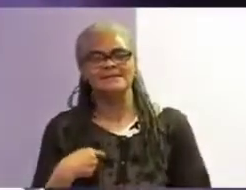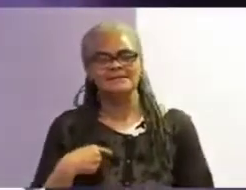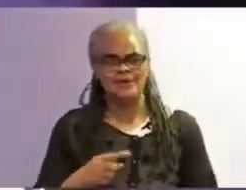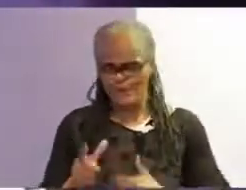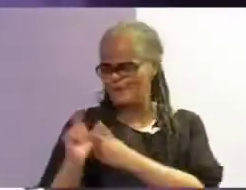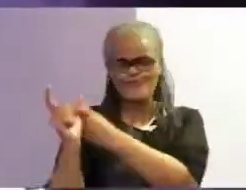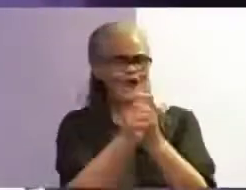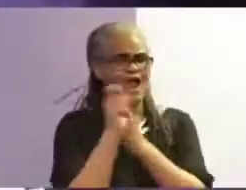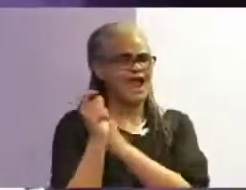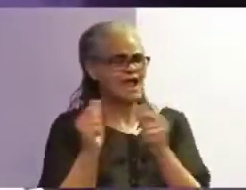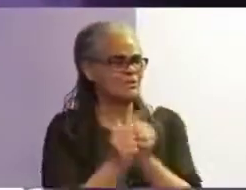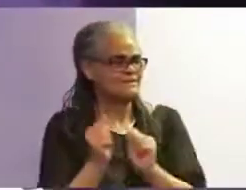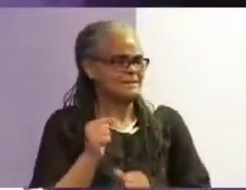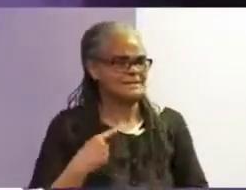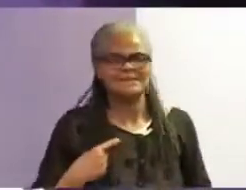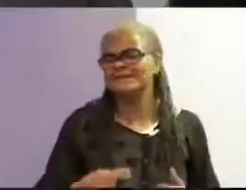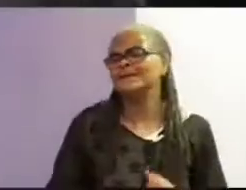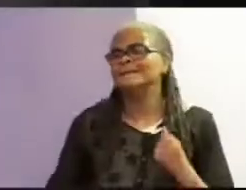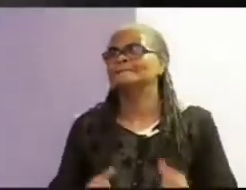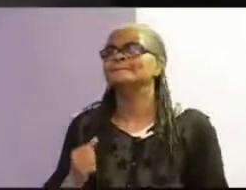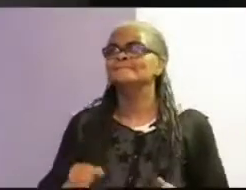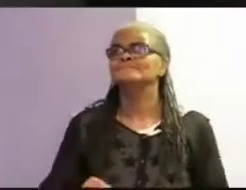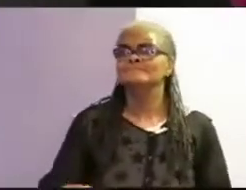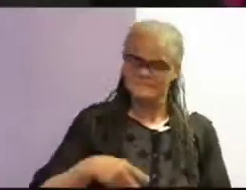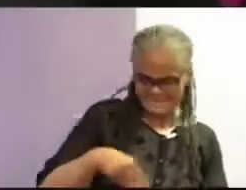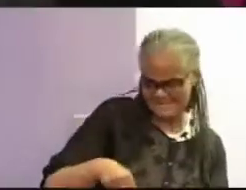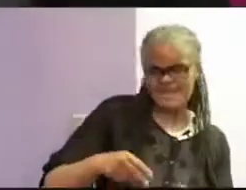me. This is my last shout.